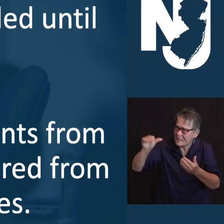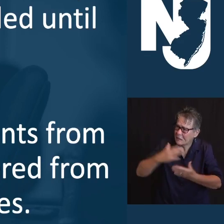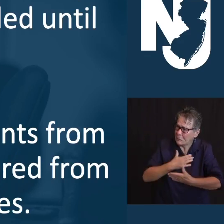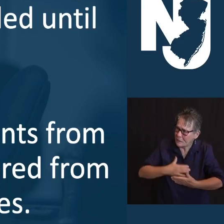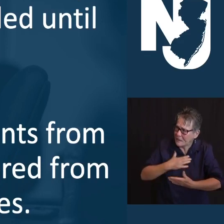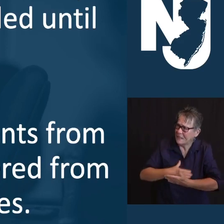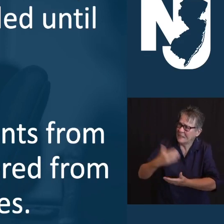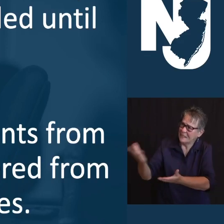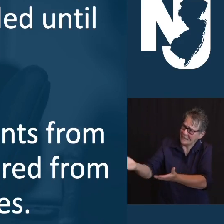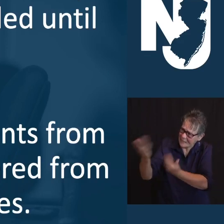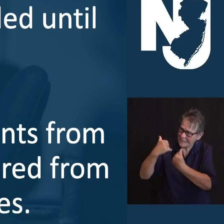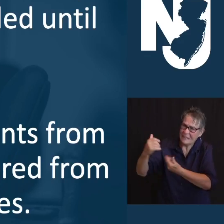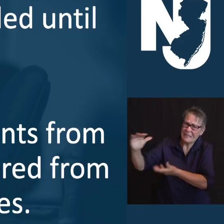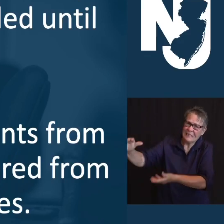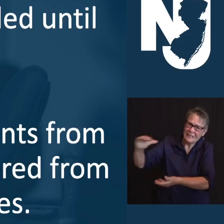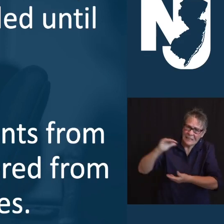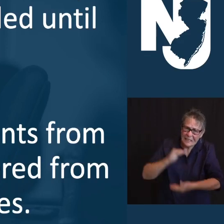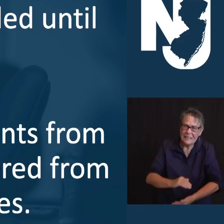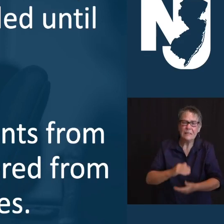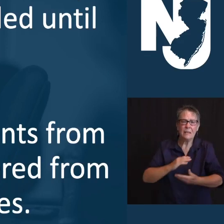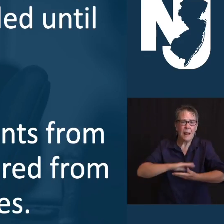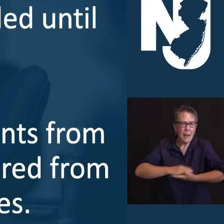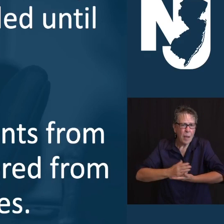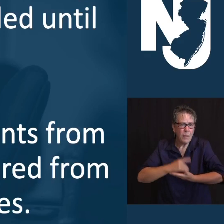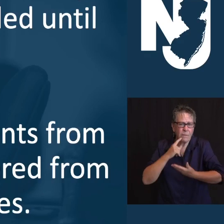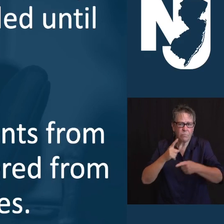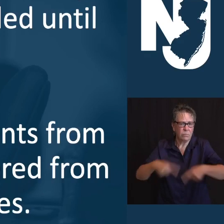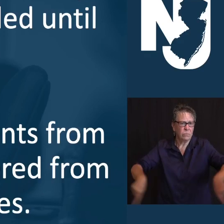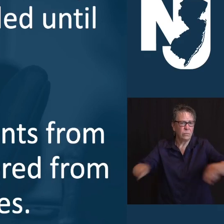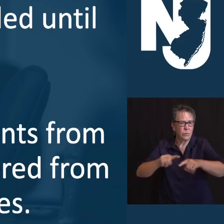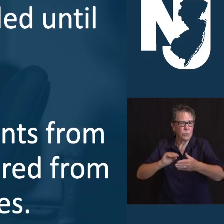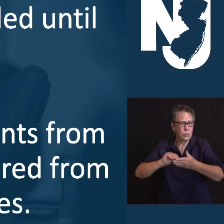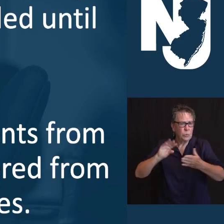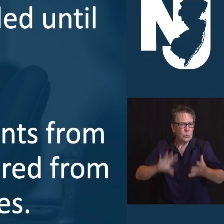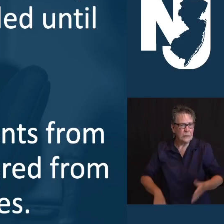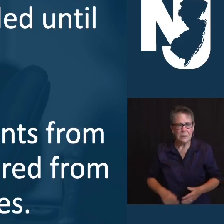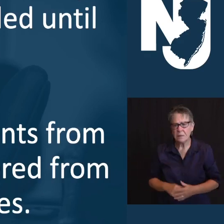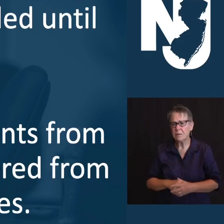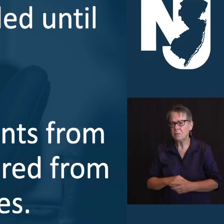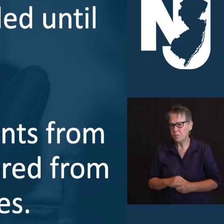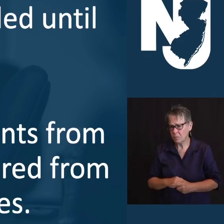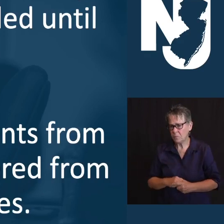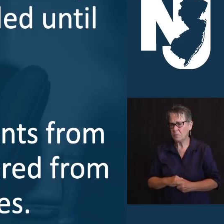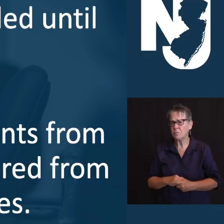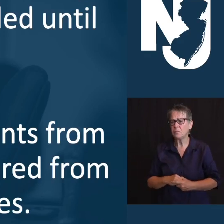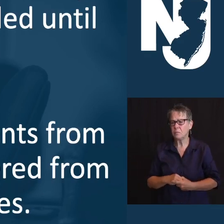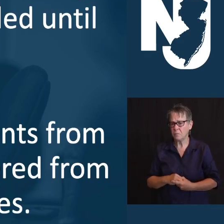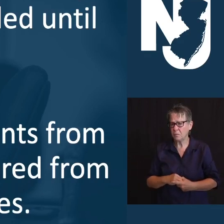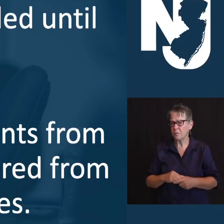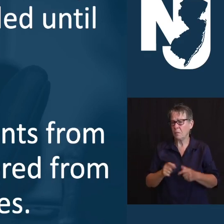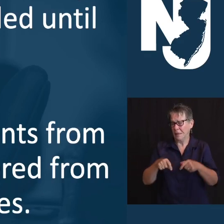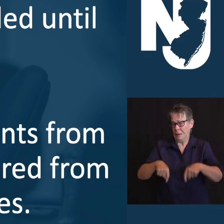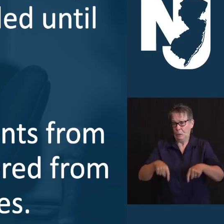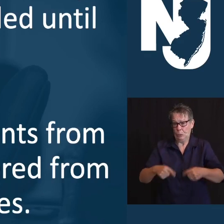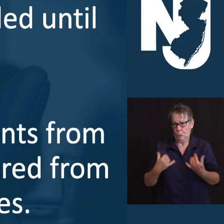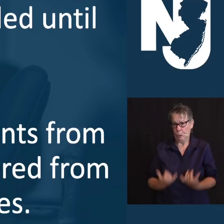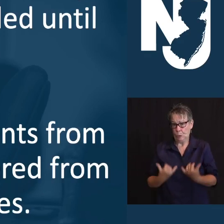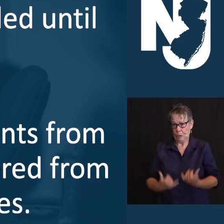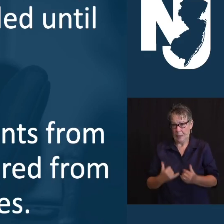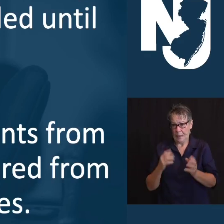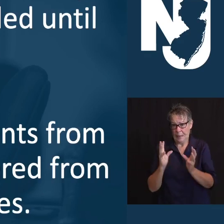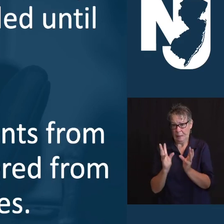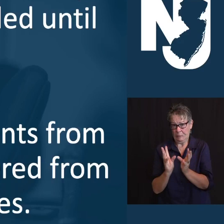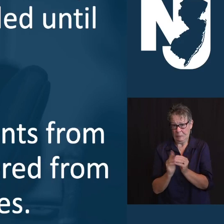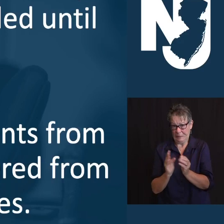of signing. I'll be with Steve Sweeney, Andrew Zwicker, Verlina Reynolds-Jackson, freeholders Rufus Johnson, who's the longest-serving African-American freeholder